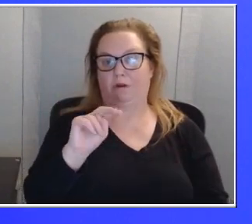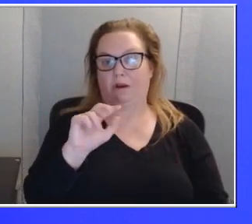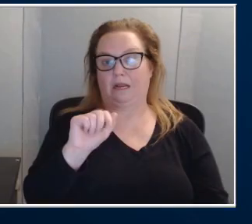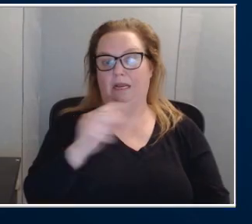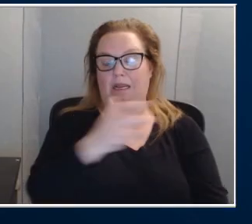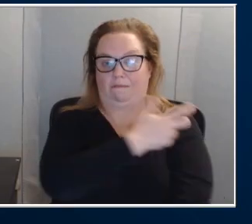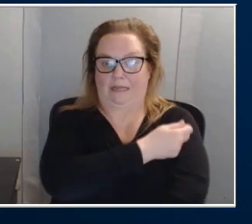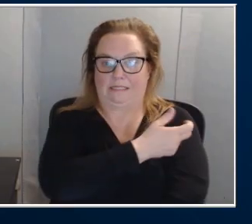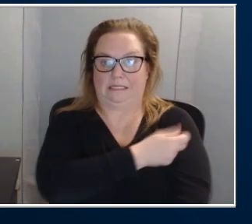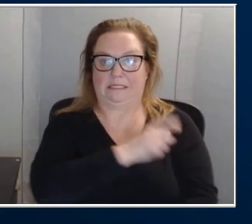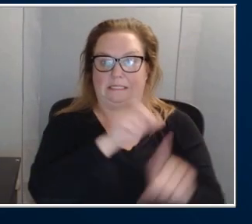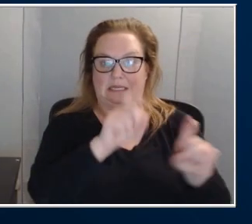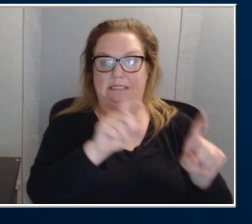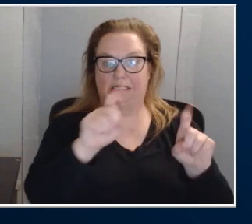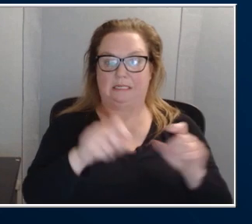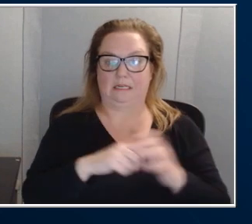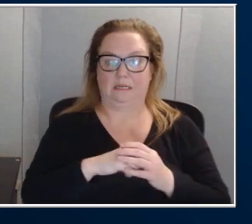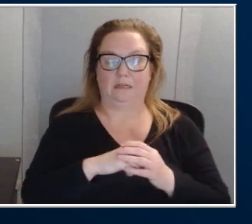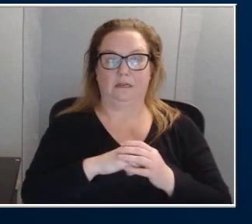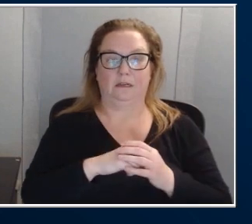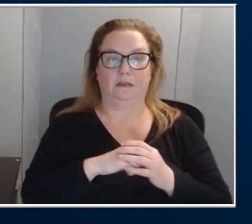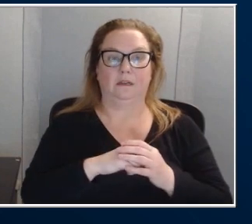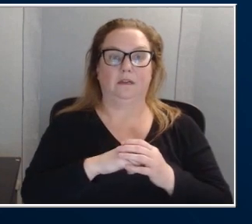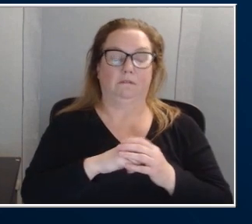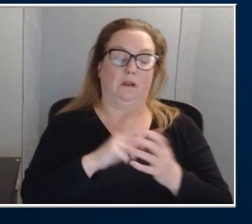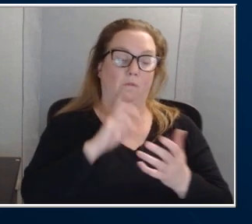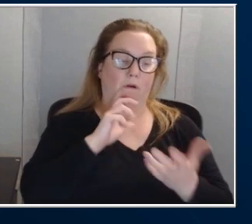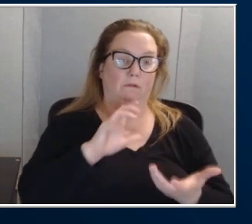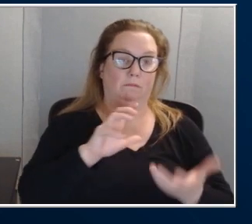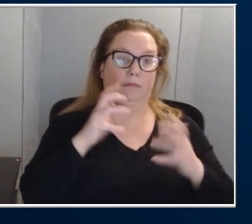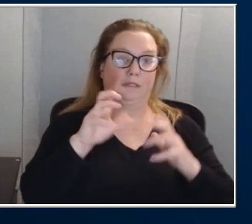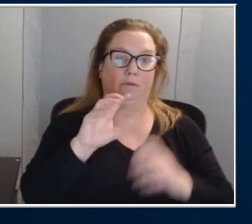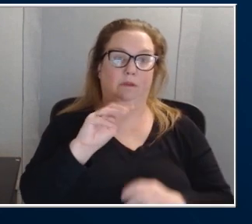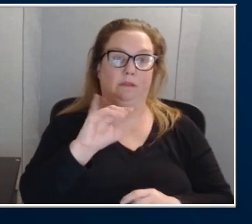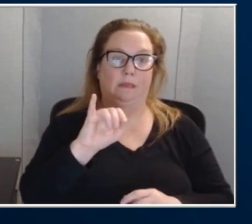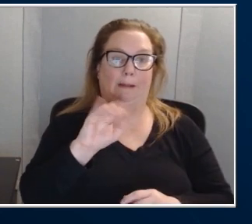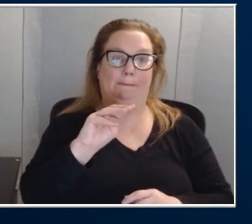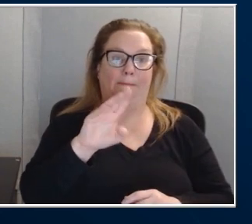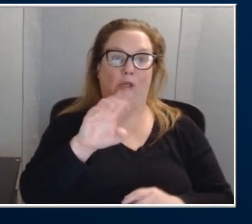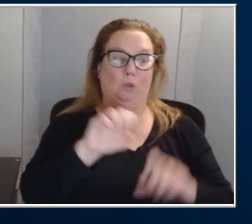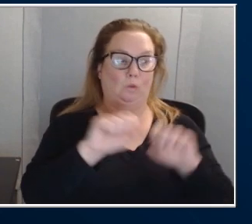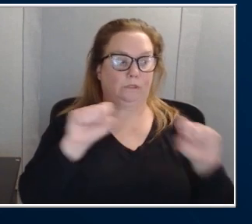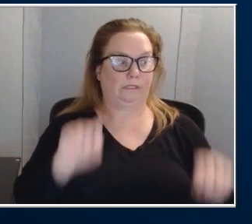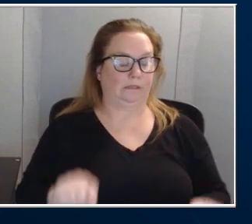field. Well, and I think that the idea that we're messing with the immune system, we shouldn't do that, right? Okay, so let's just think about it.